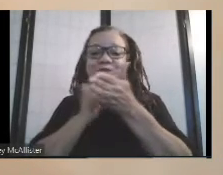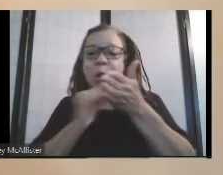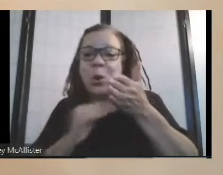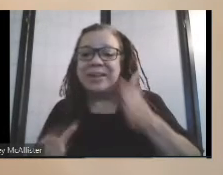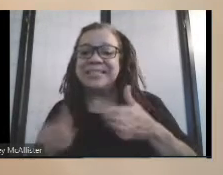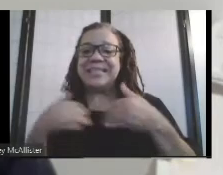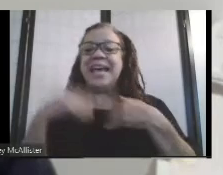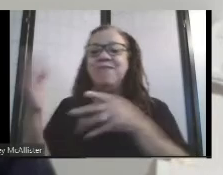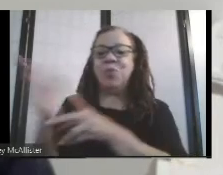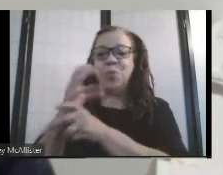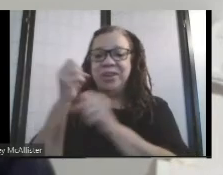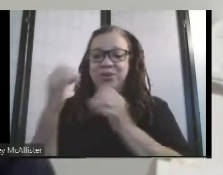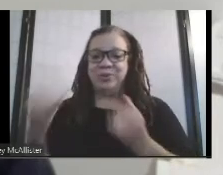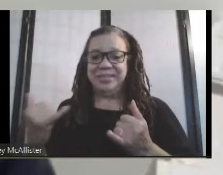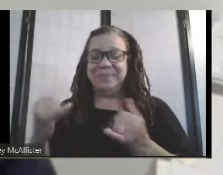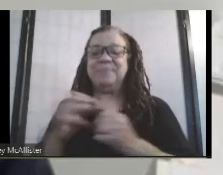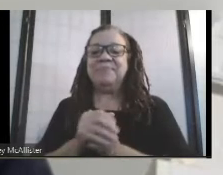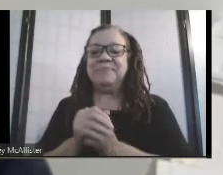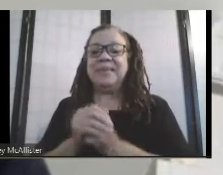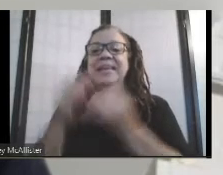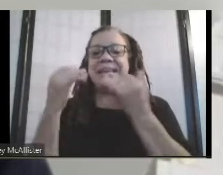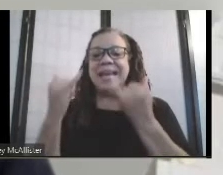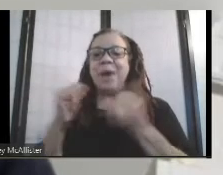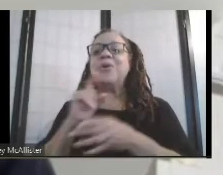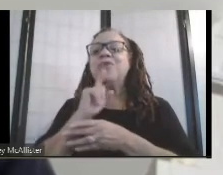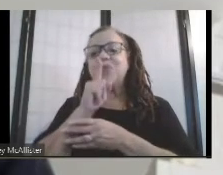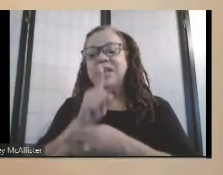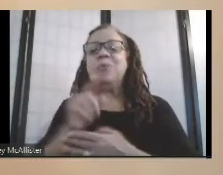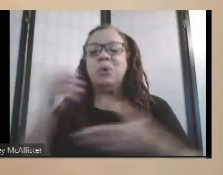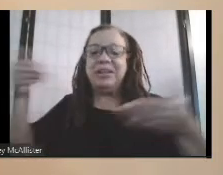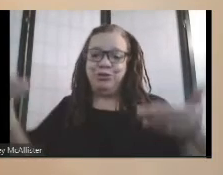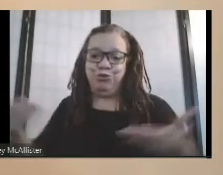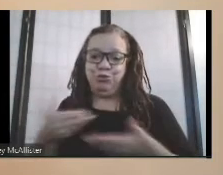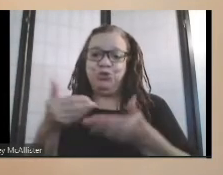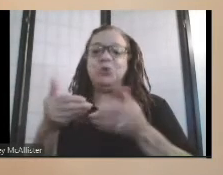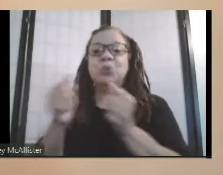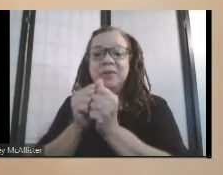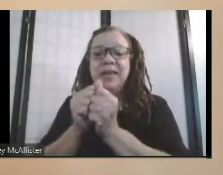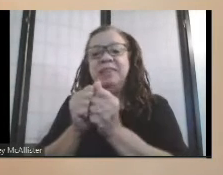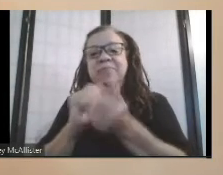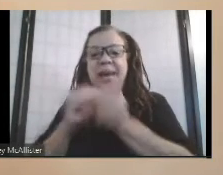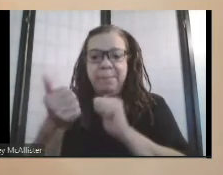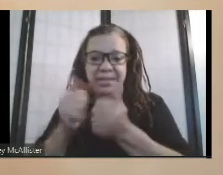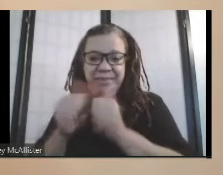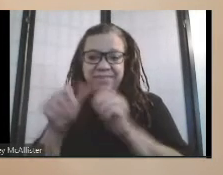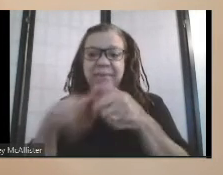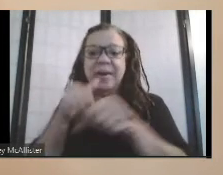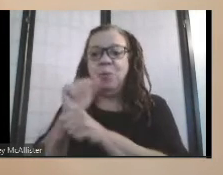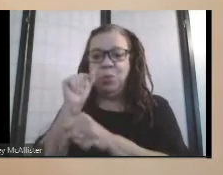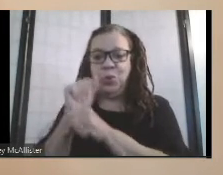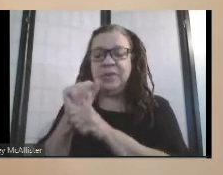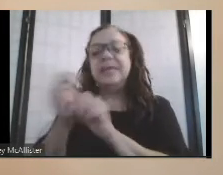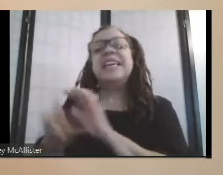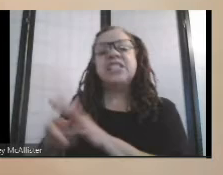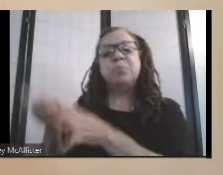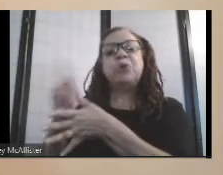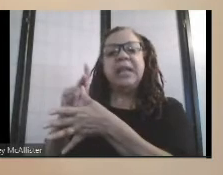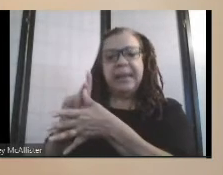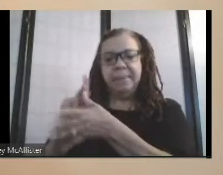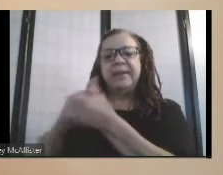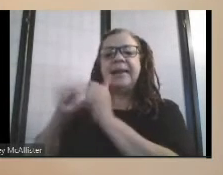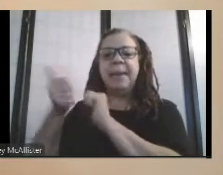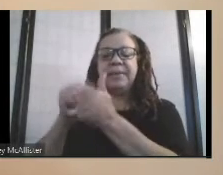winners. We'd like to take this time to really acquaint you with our competition. Since we think of this as a